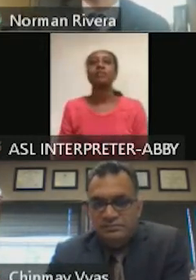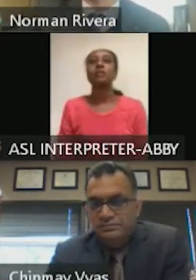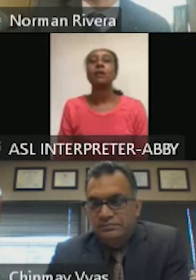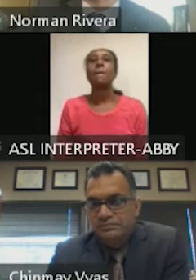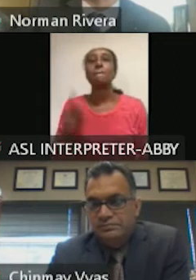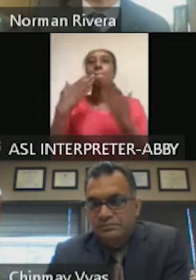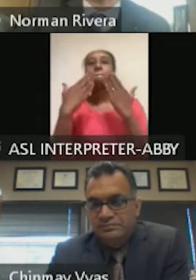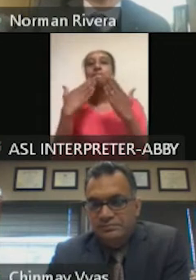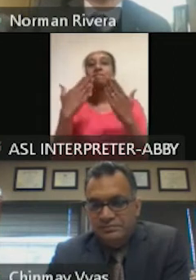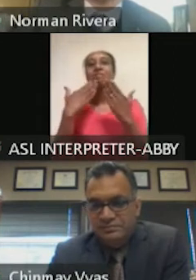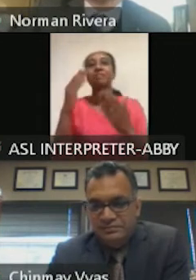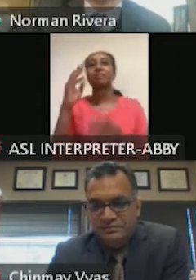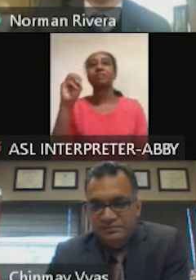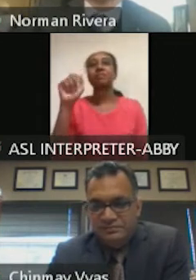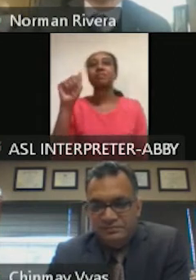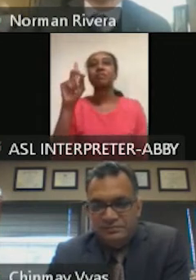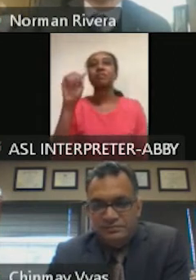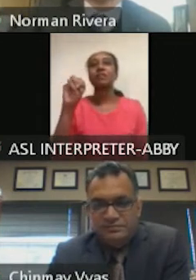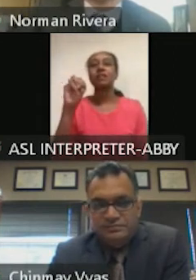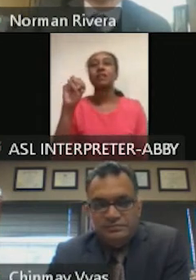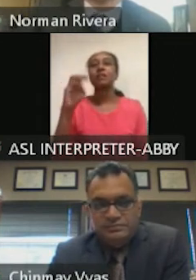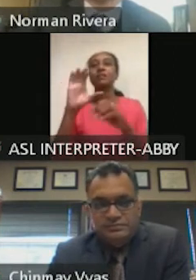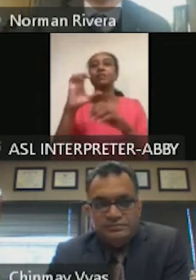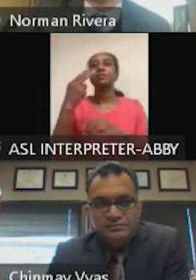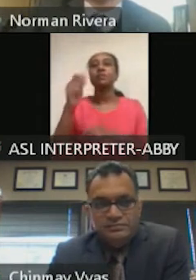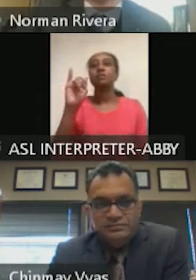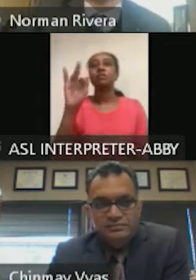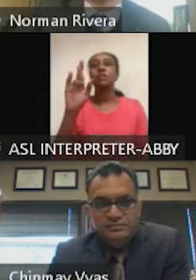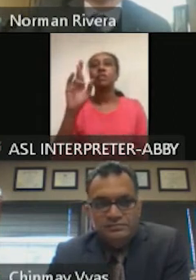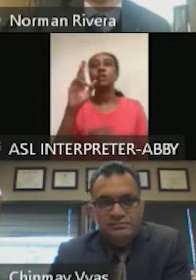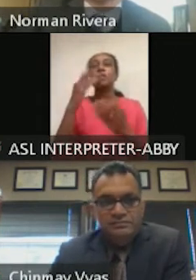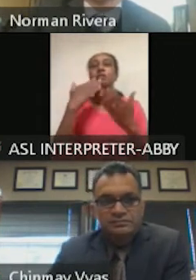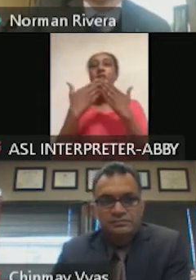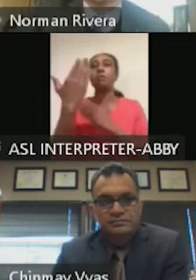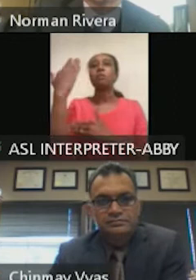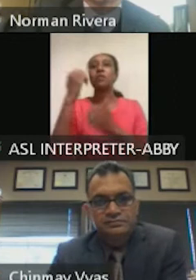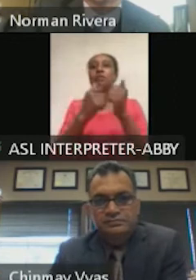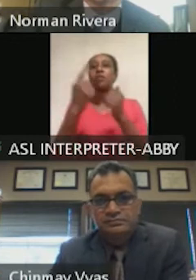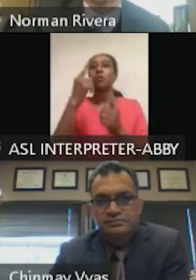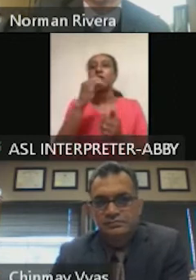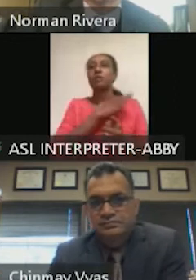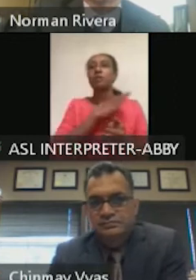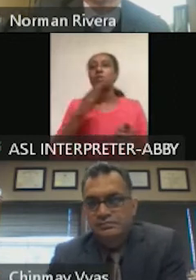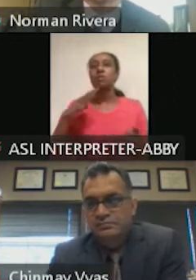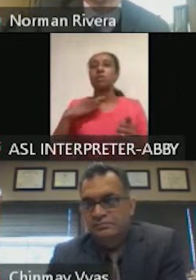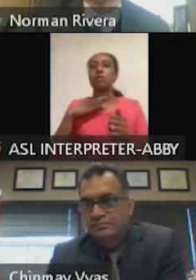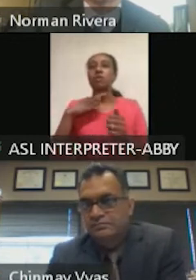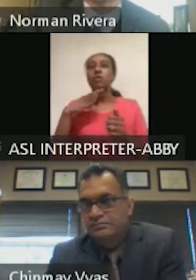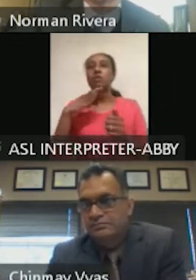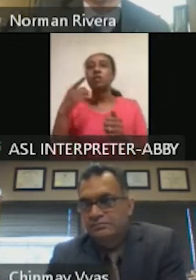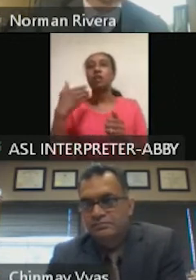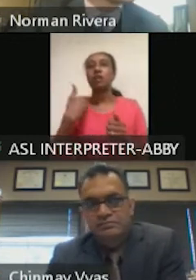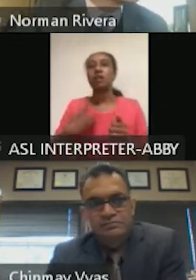Thank you, Madam Chair. Good morning, Madam Chair and members of the board. Good morning. For the record, I am Ridhula